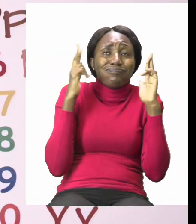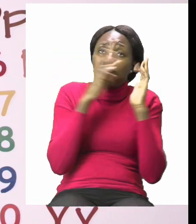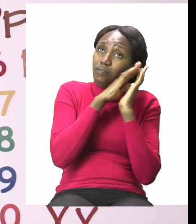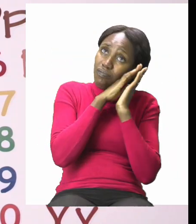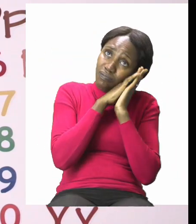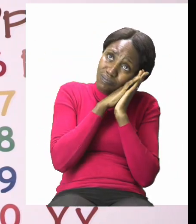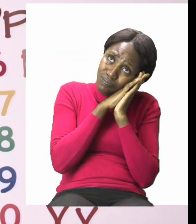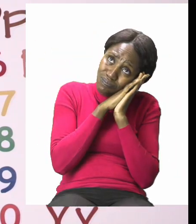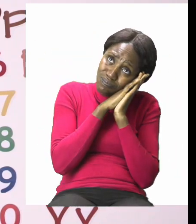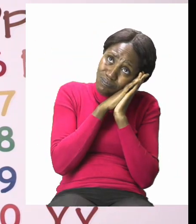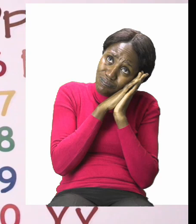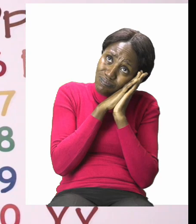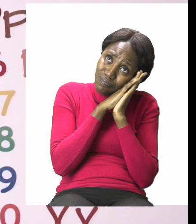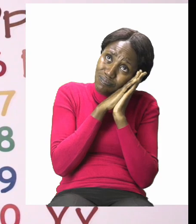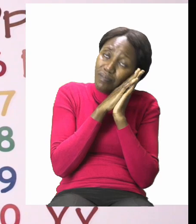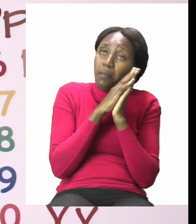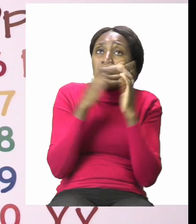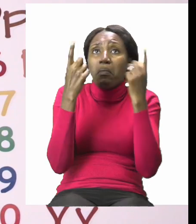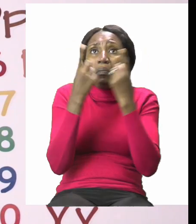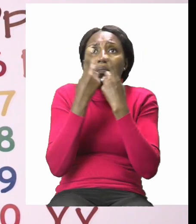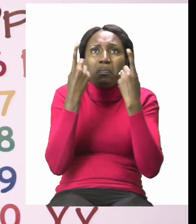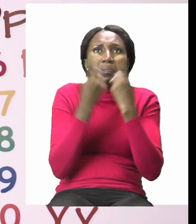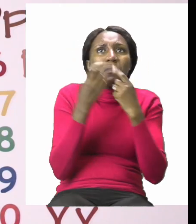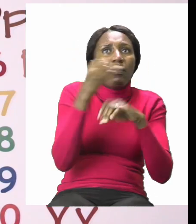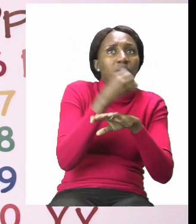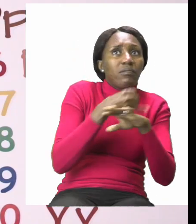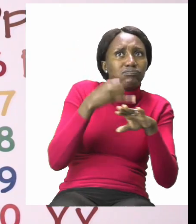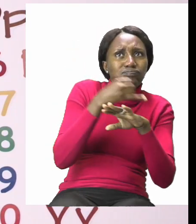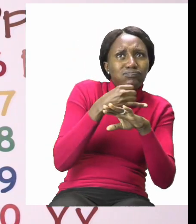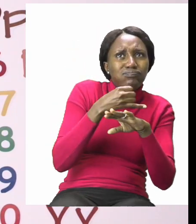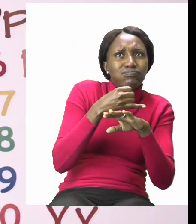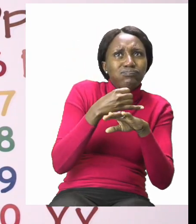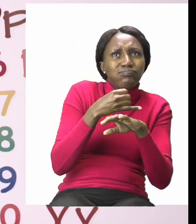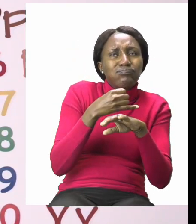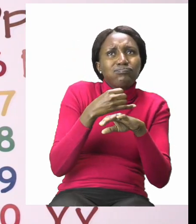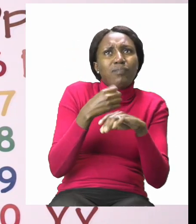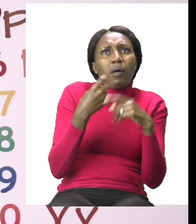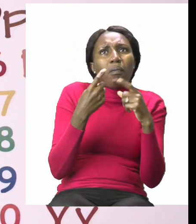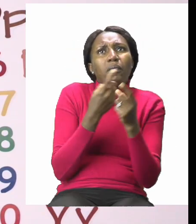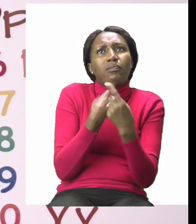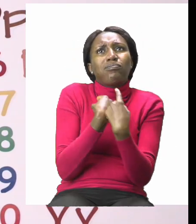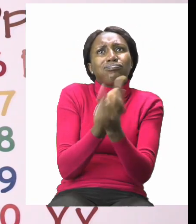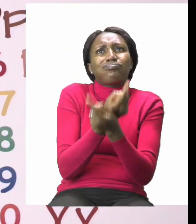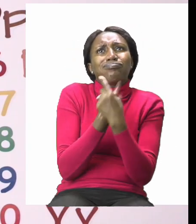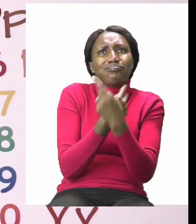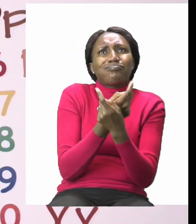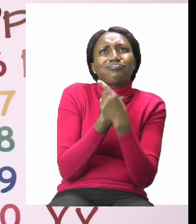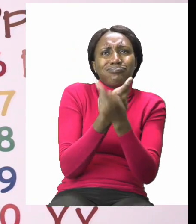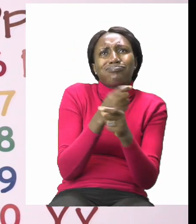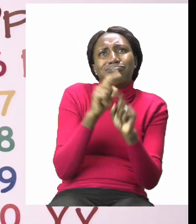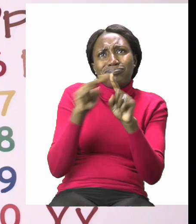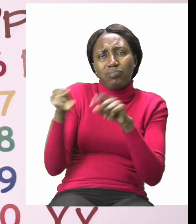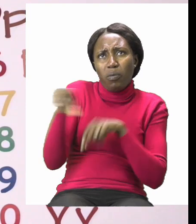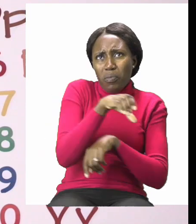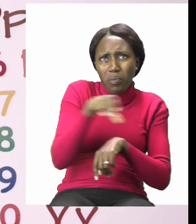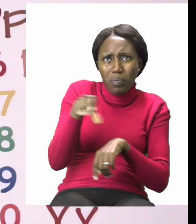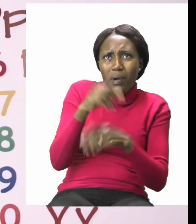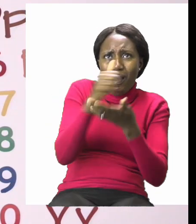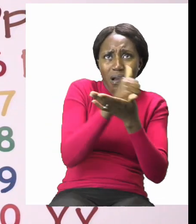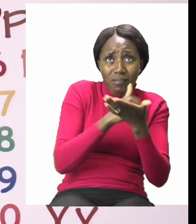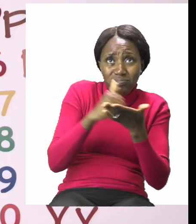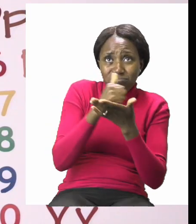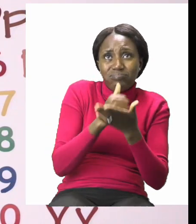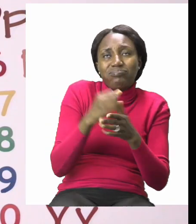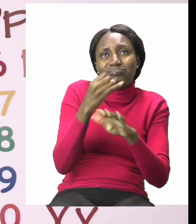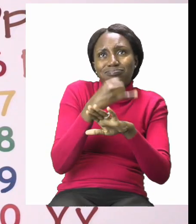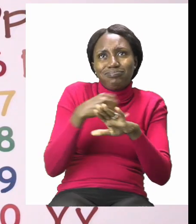the places that you play. Make sure you tidy your toys as well. It's important for us to have a clean environment